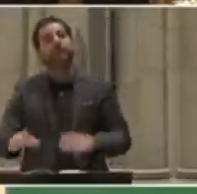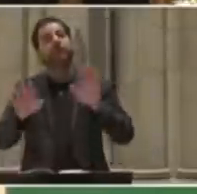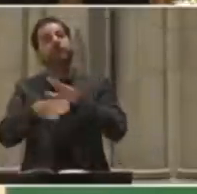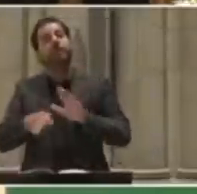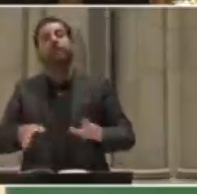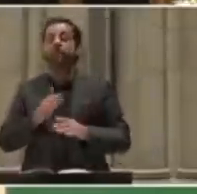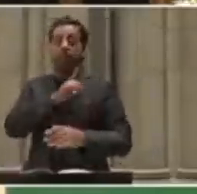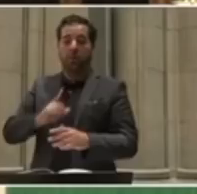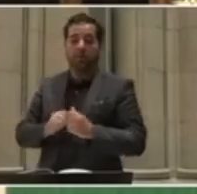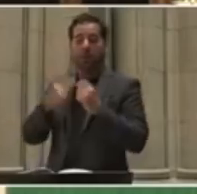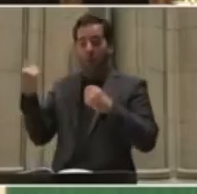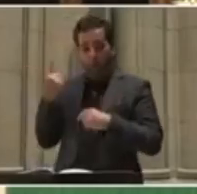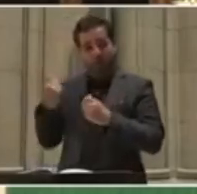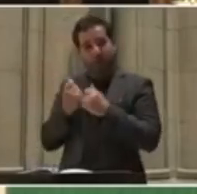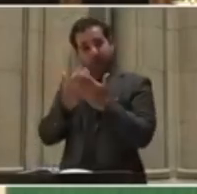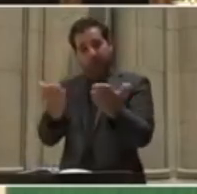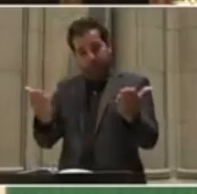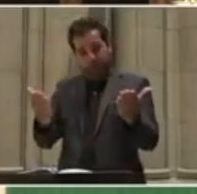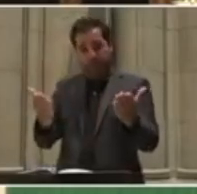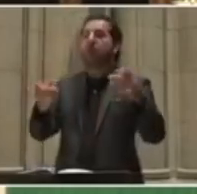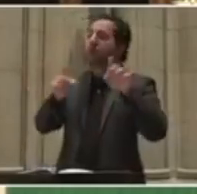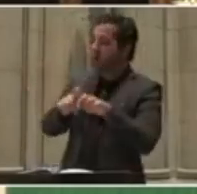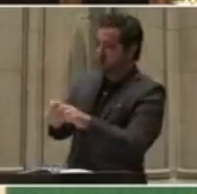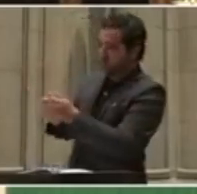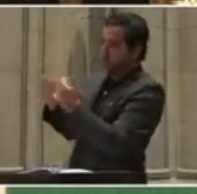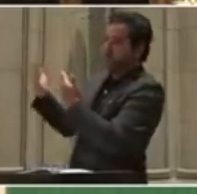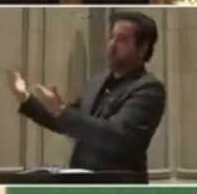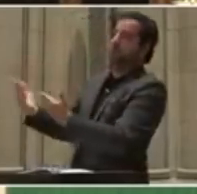The peace of the Lord be always with you.